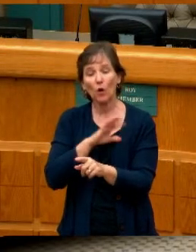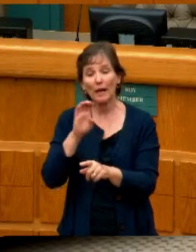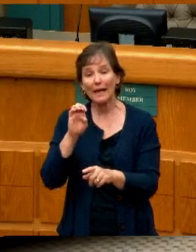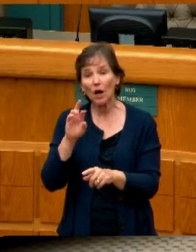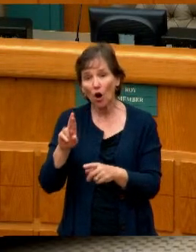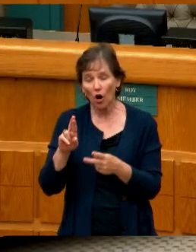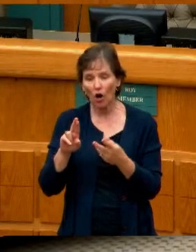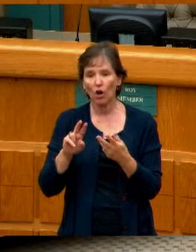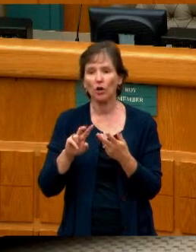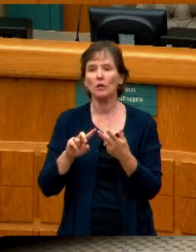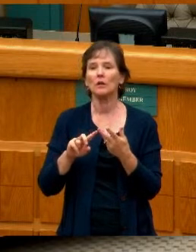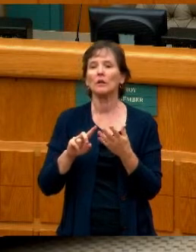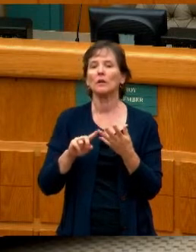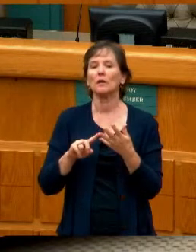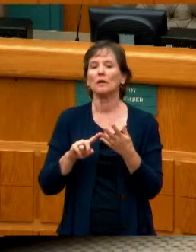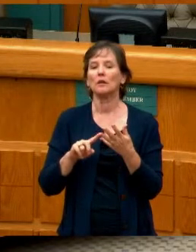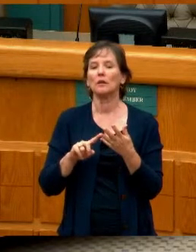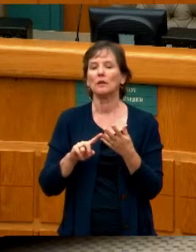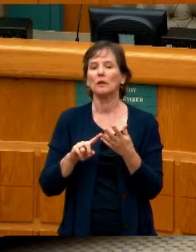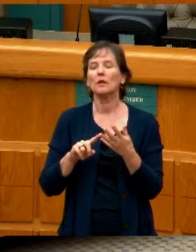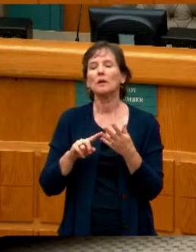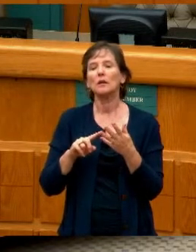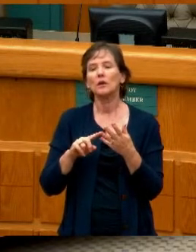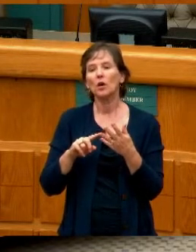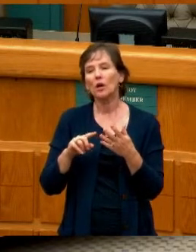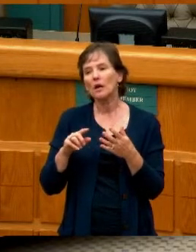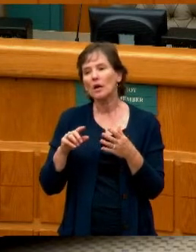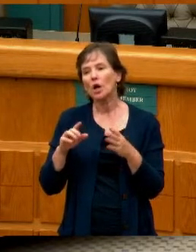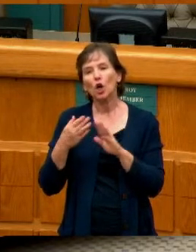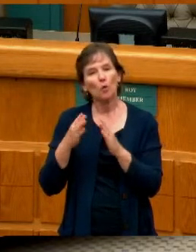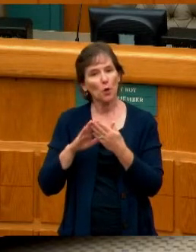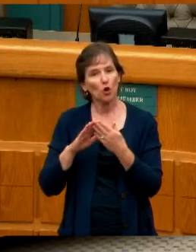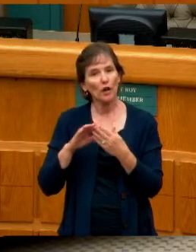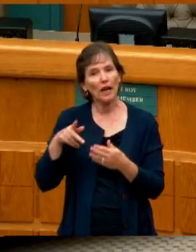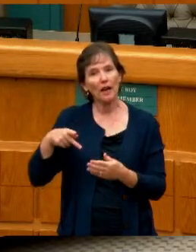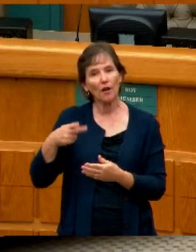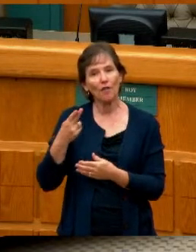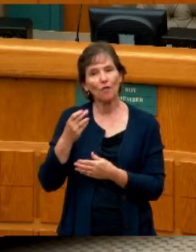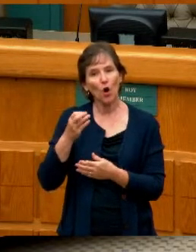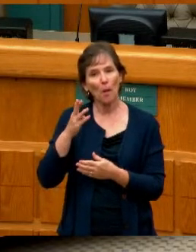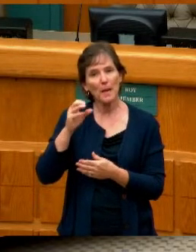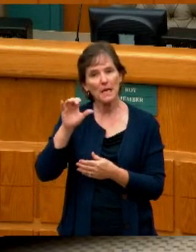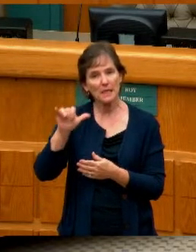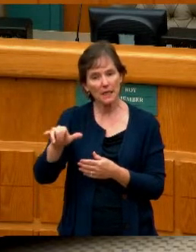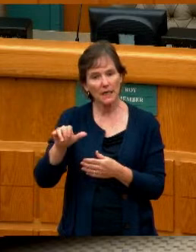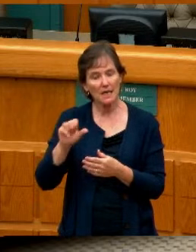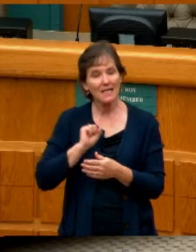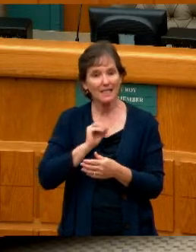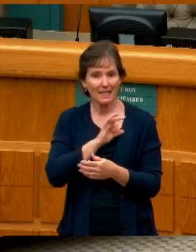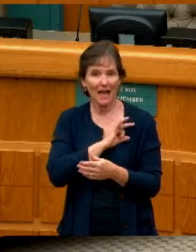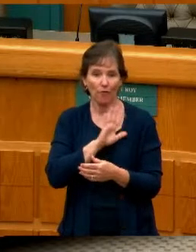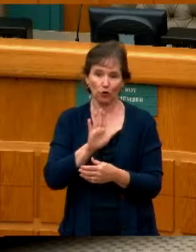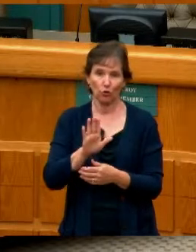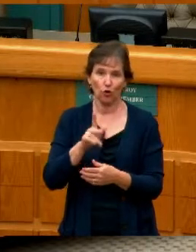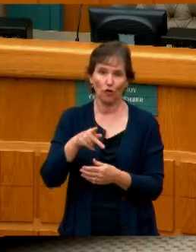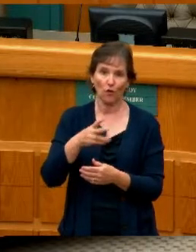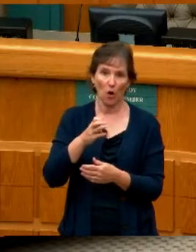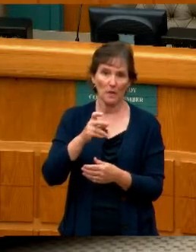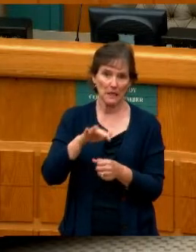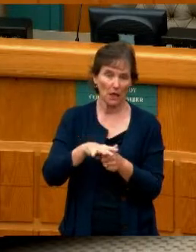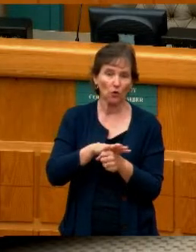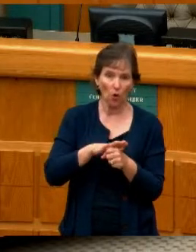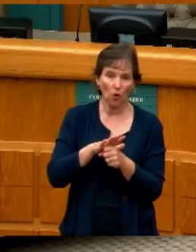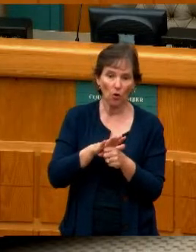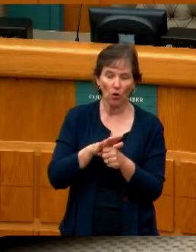Number 2, direct care staff in freestanding emergency medical centers and urgent care clinics. Number 3,